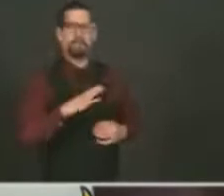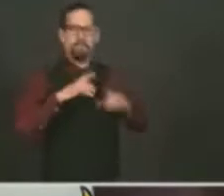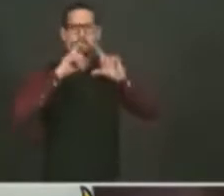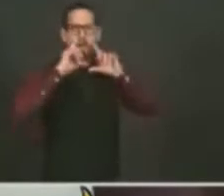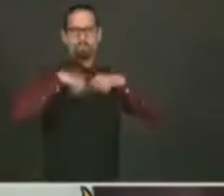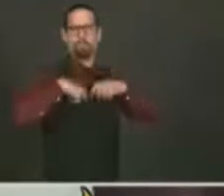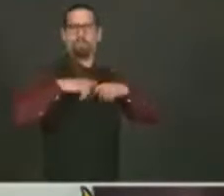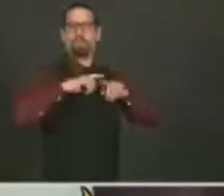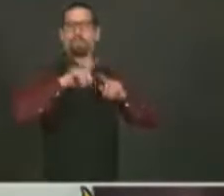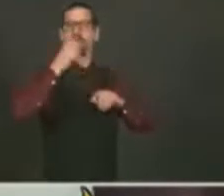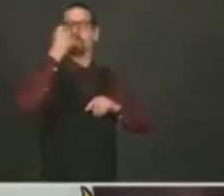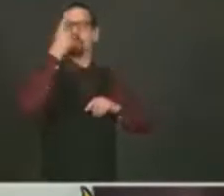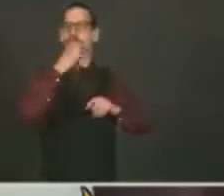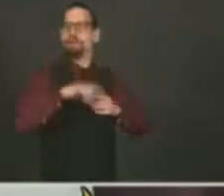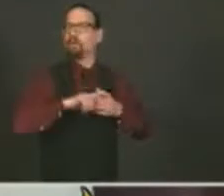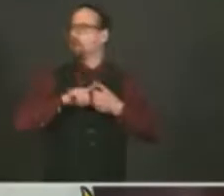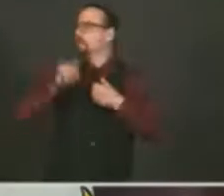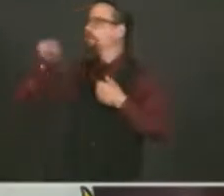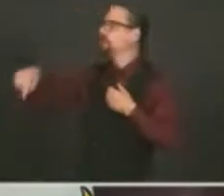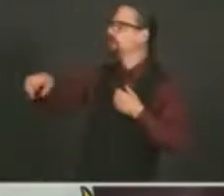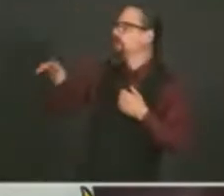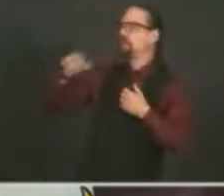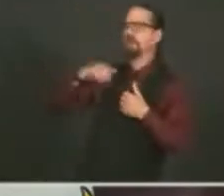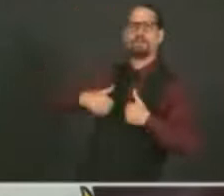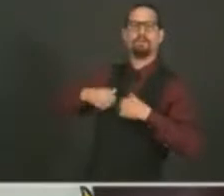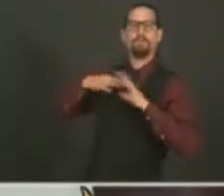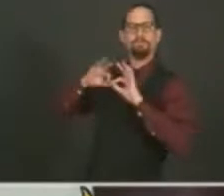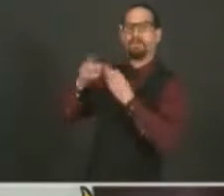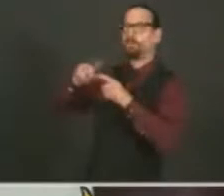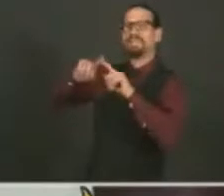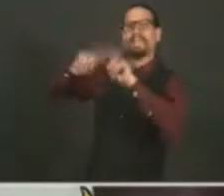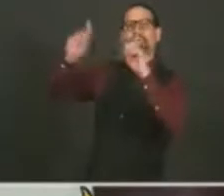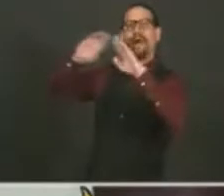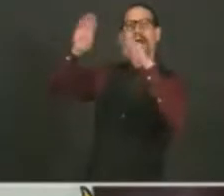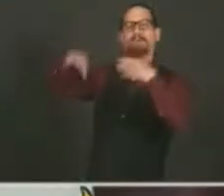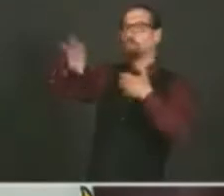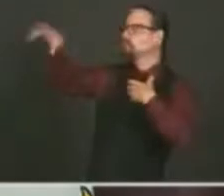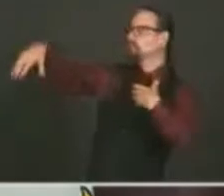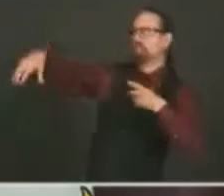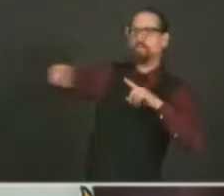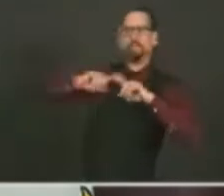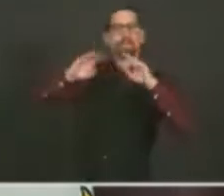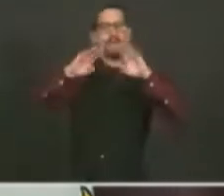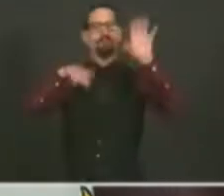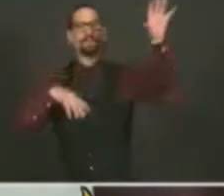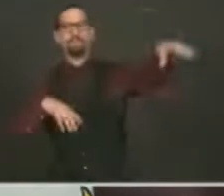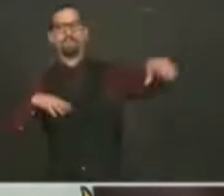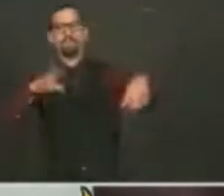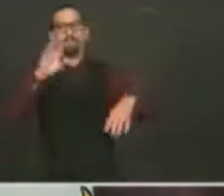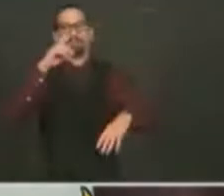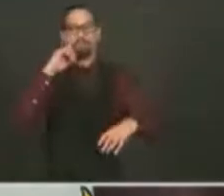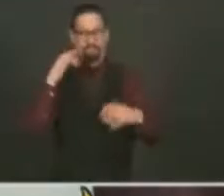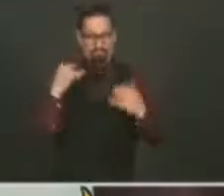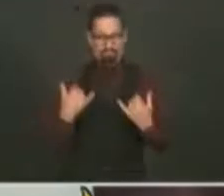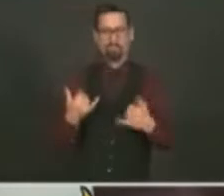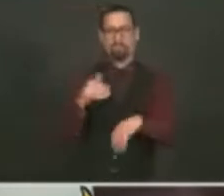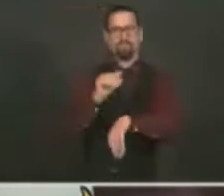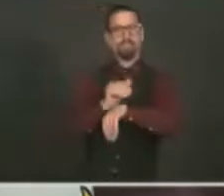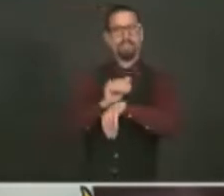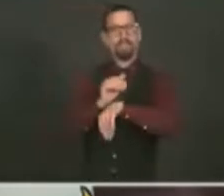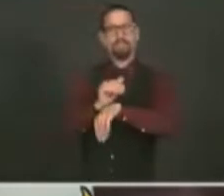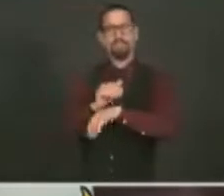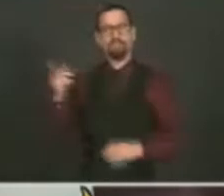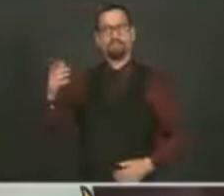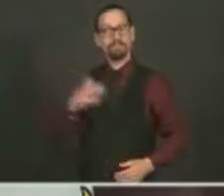It's a pain when you just get your family together. You got to wear your mask, because these small,